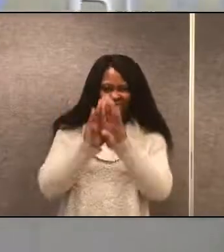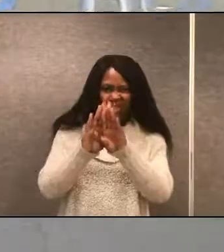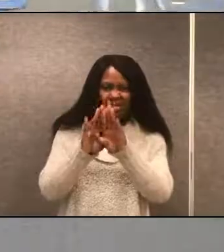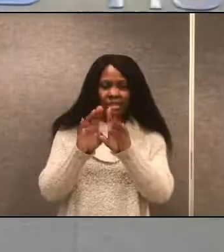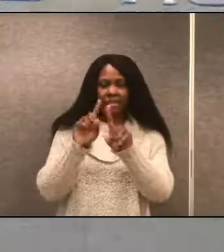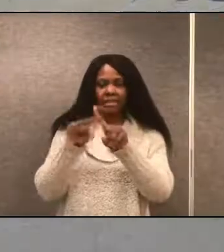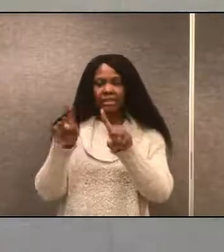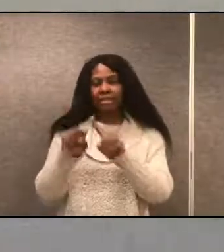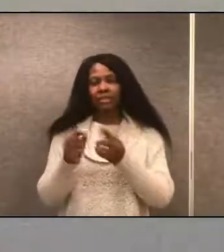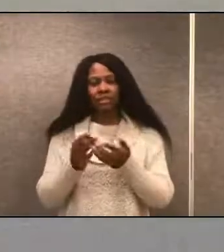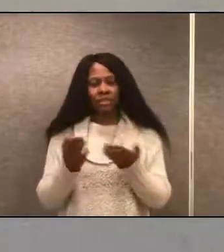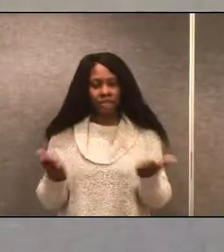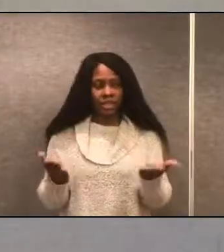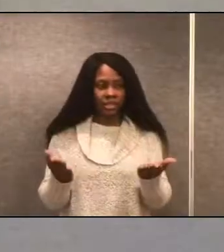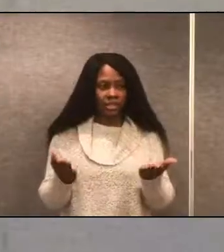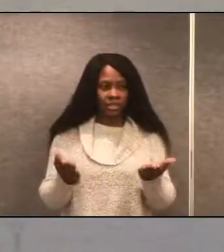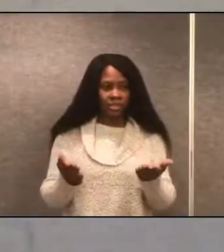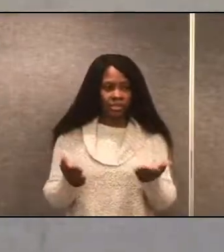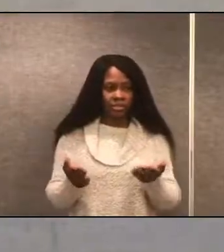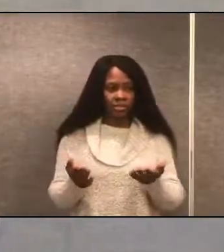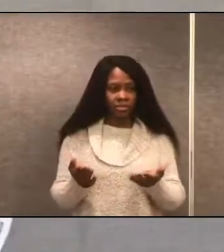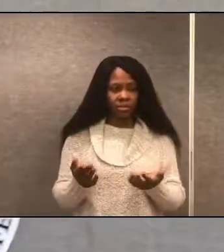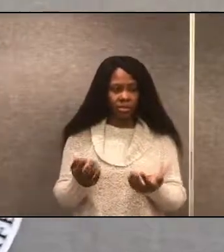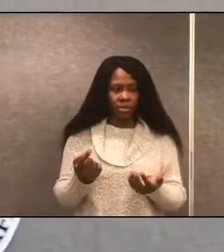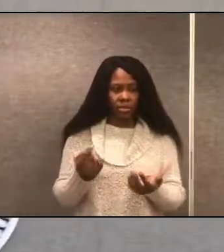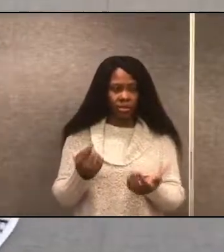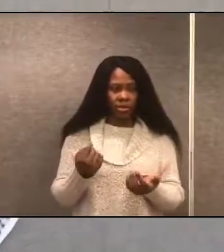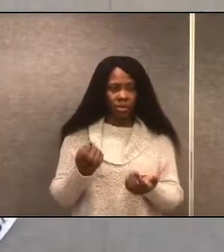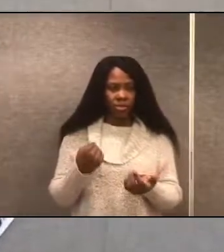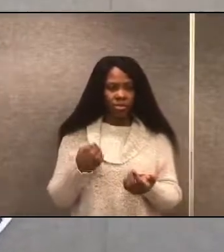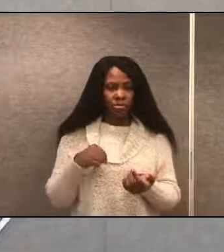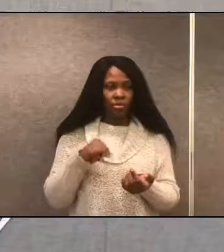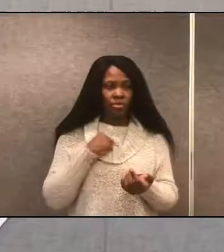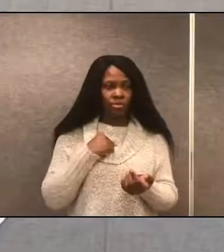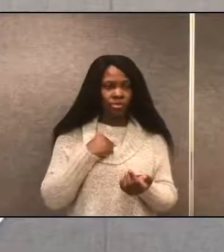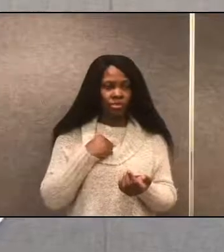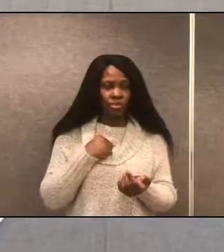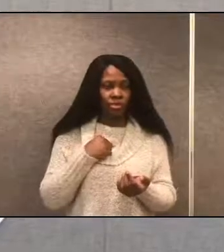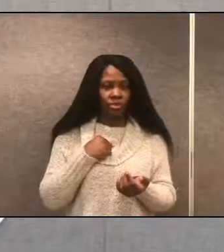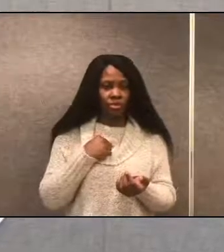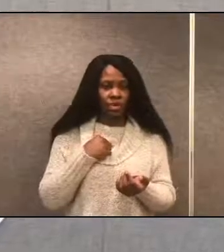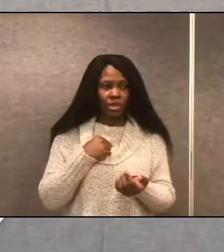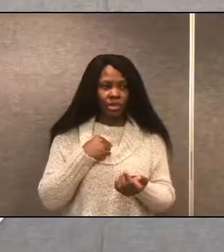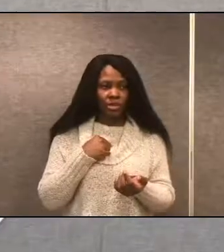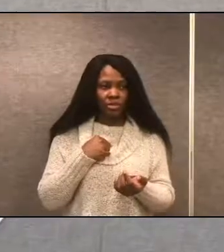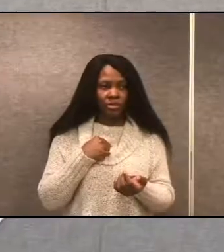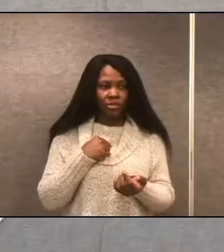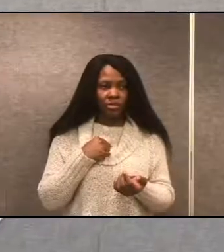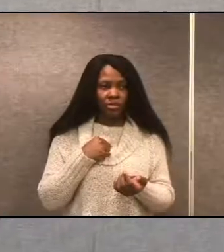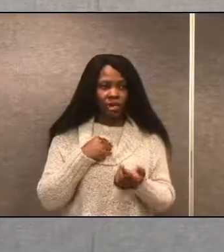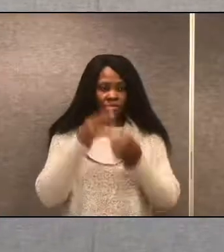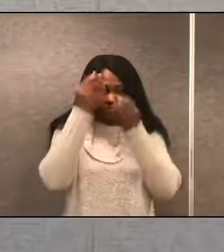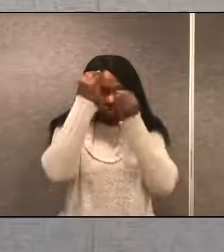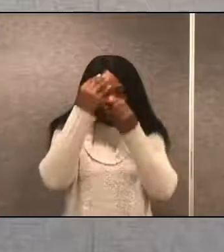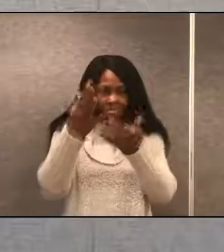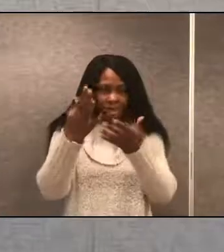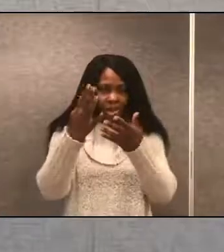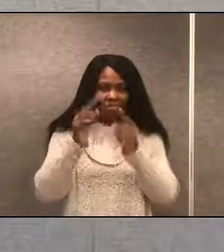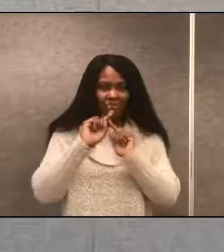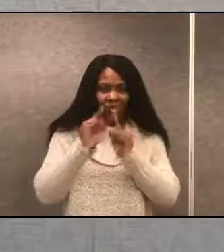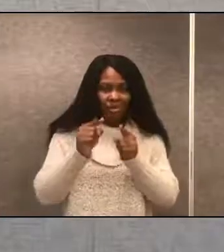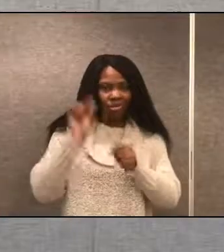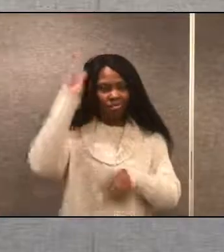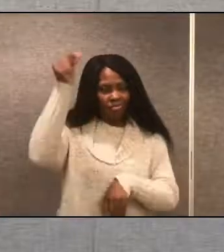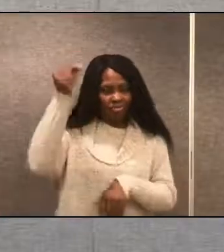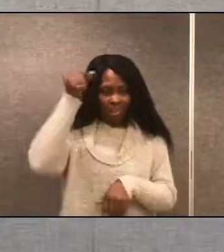trying to minimize in terms of people is because we're following the executive order of our